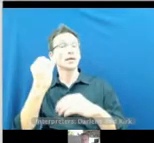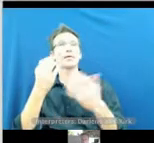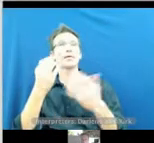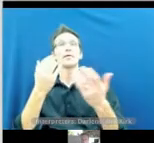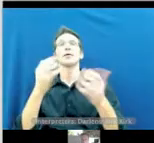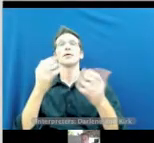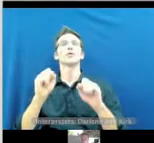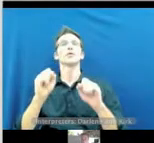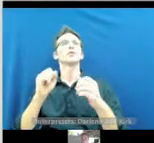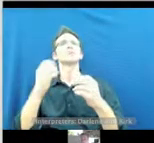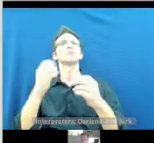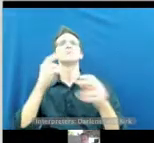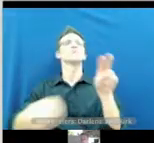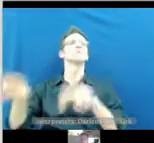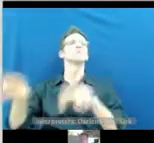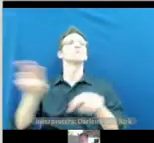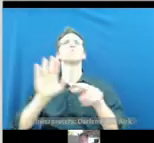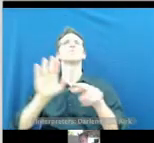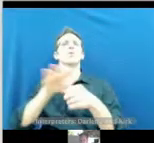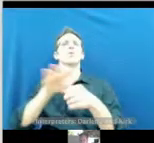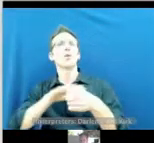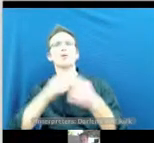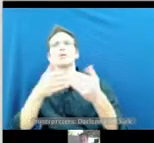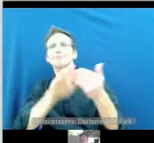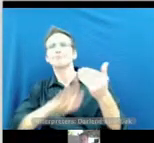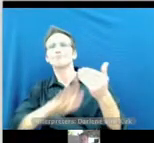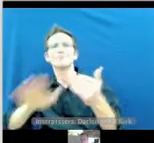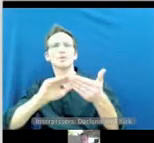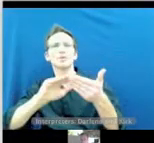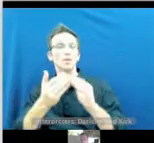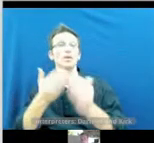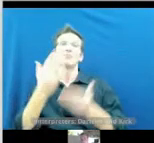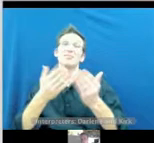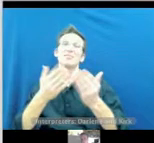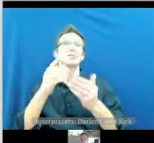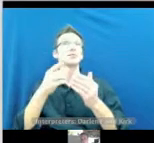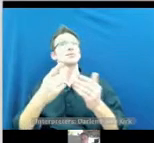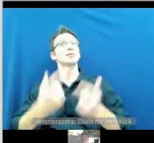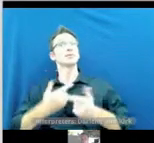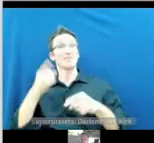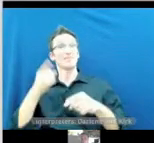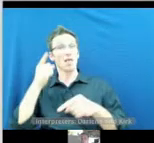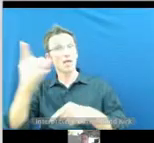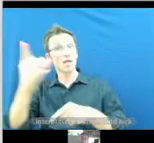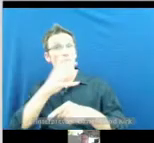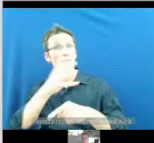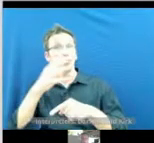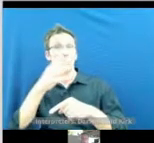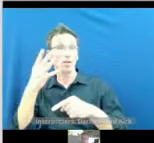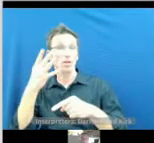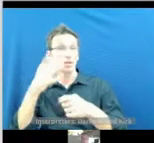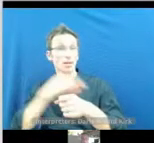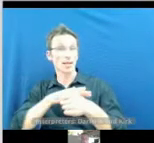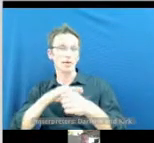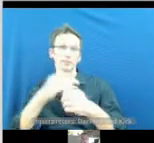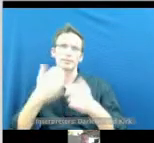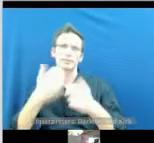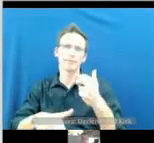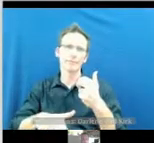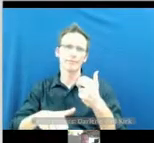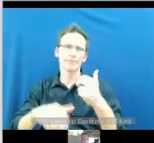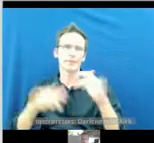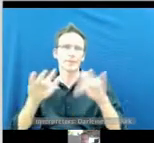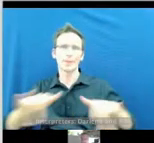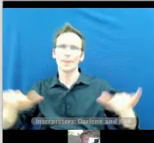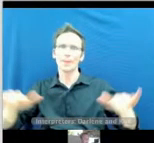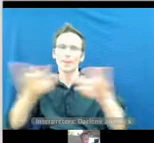happening in your local community. It might be more difficult if you're located in a rural environment, but there may be groups of or pockets of individuals